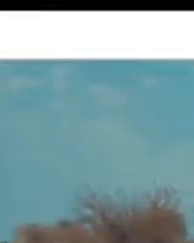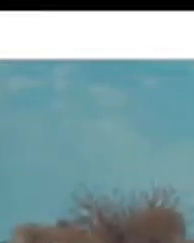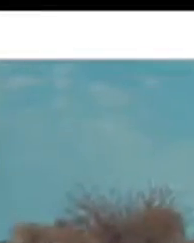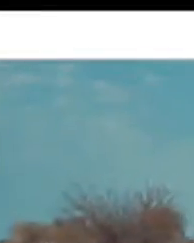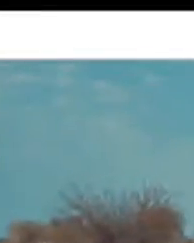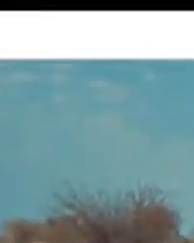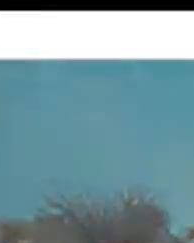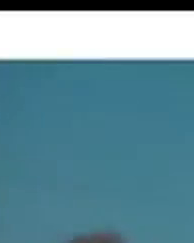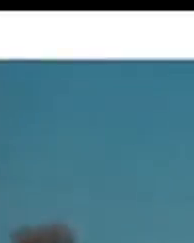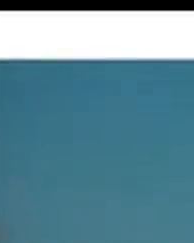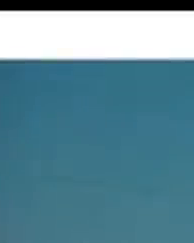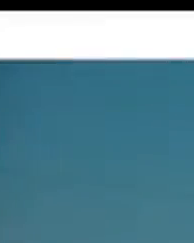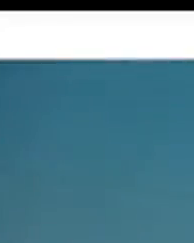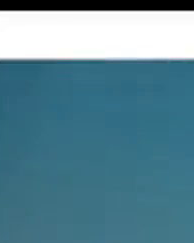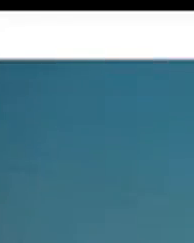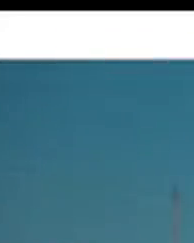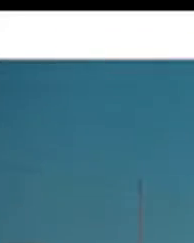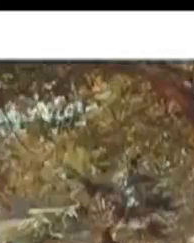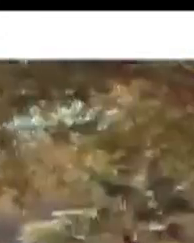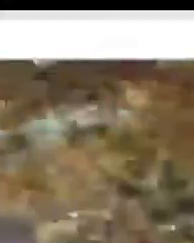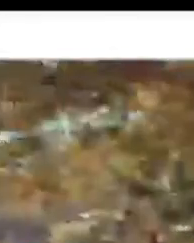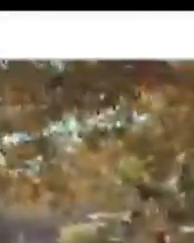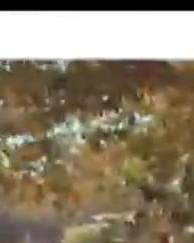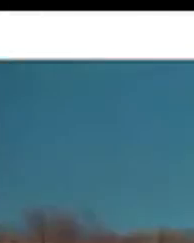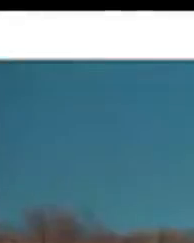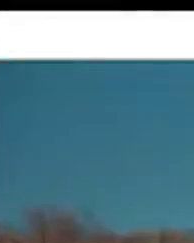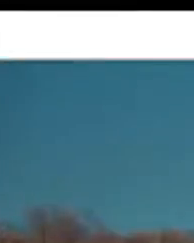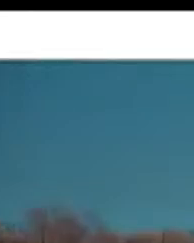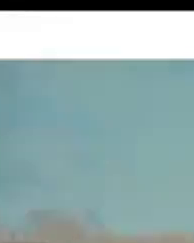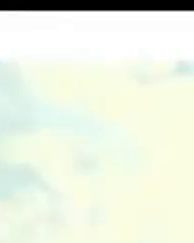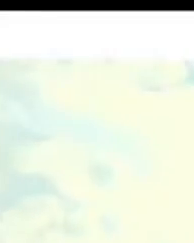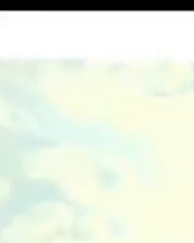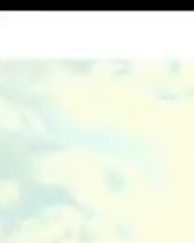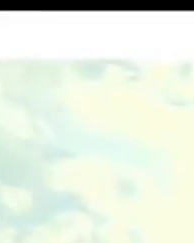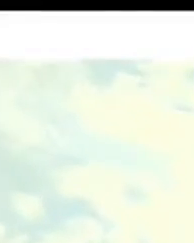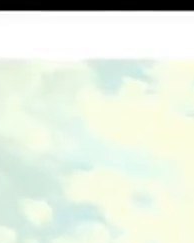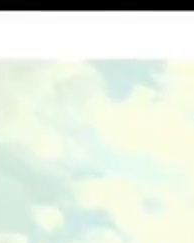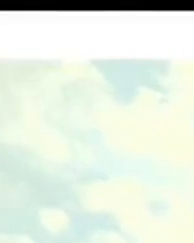I said 3, 2, 1 is in the building.